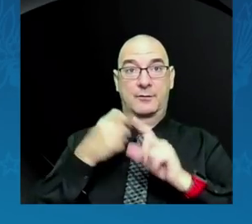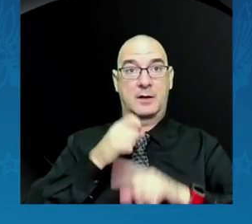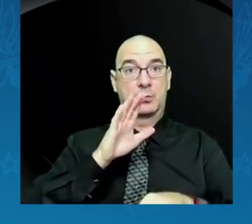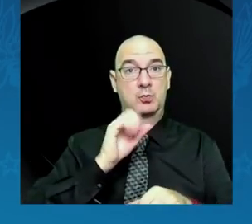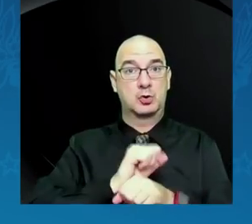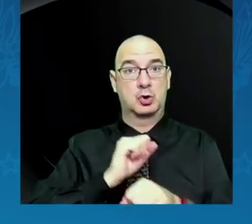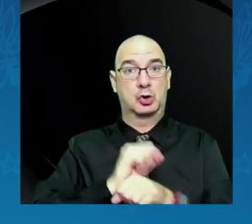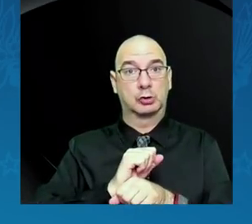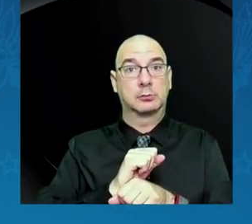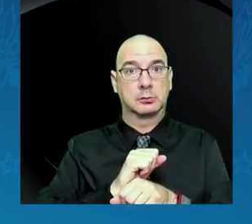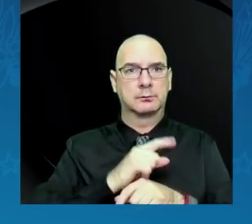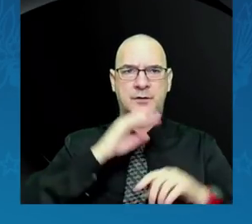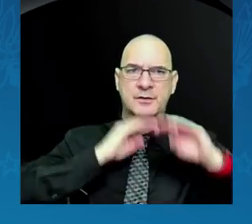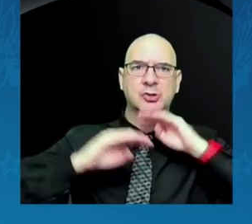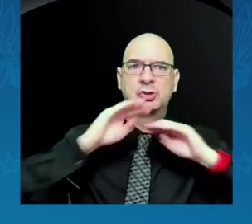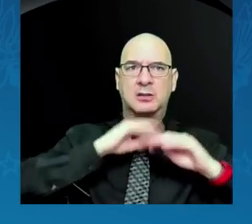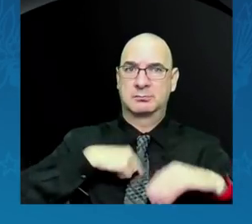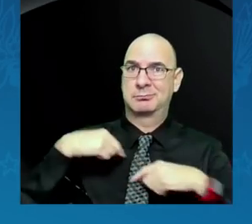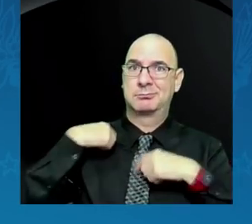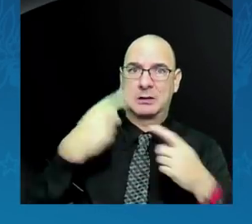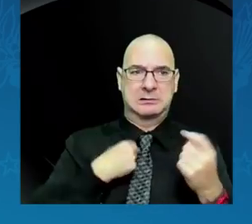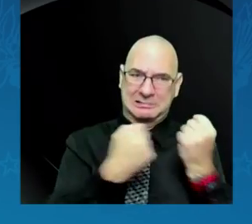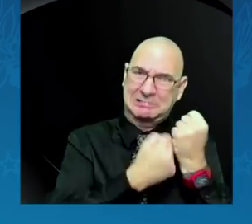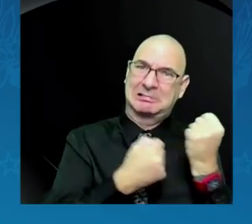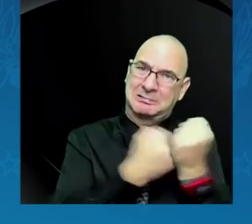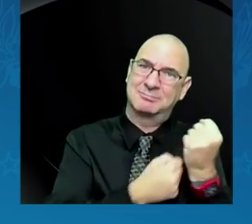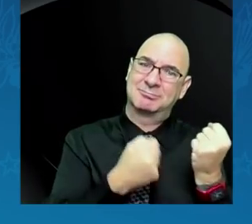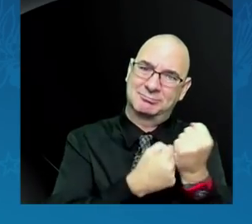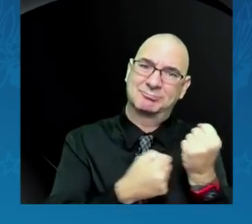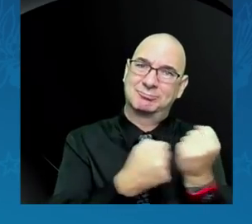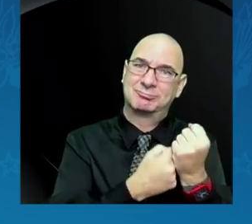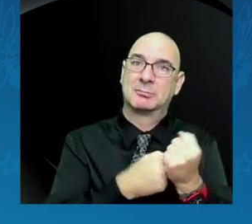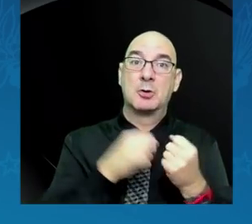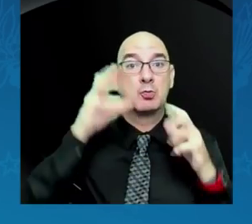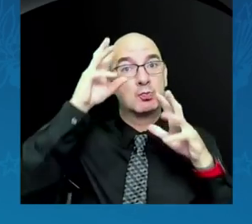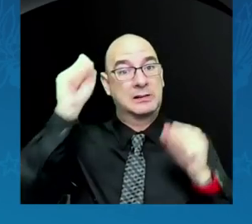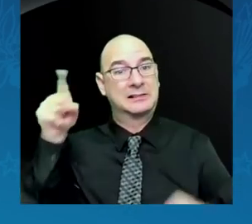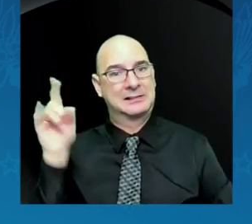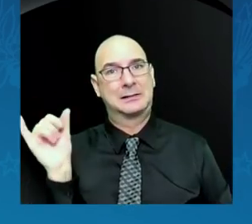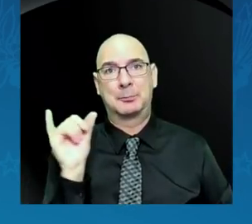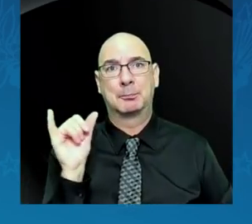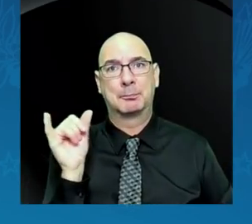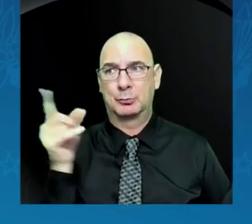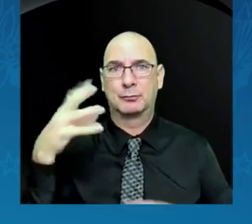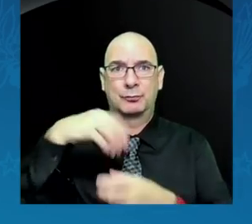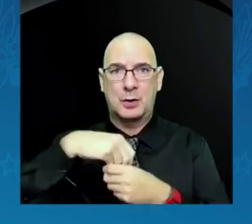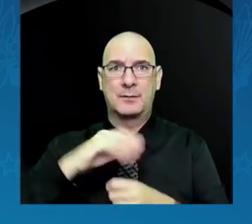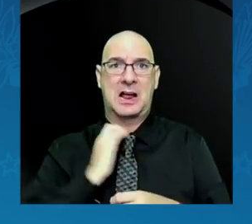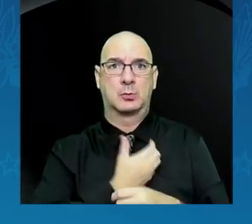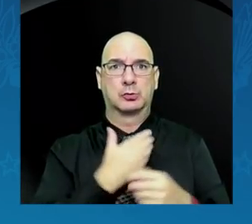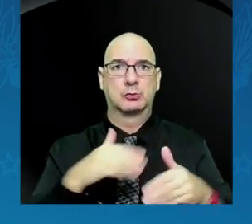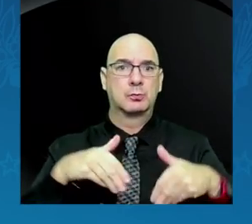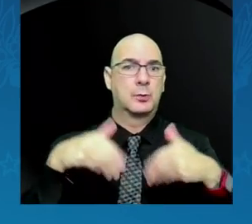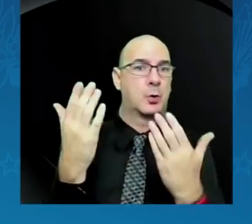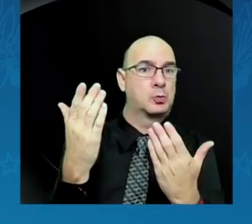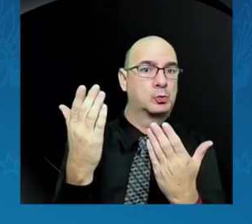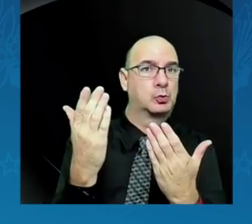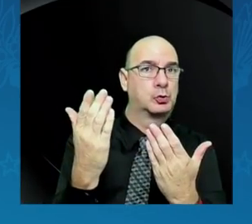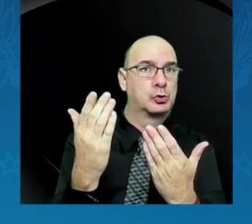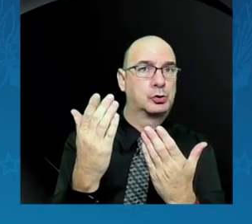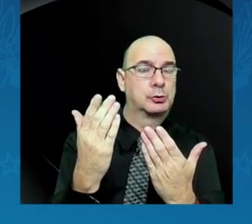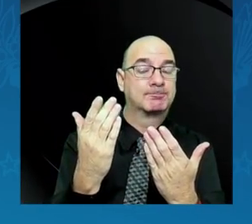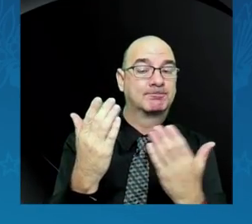years, as has the president. And it was in our initial proposal. And in terms of what we believe